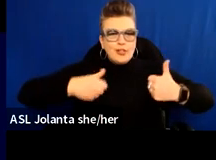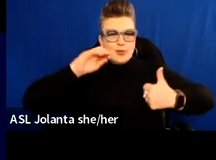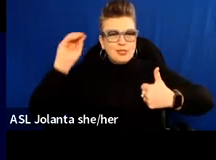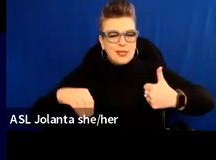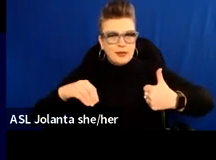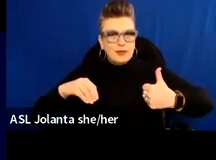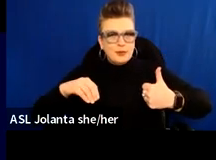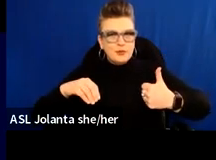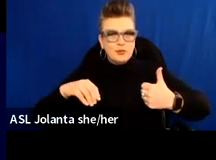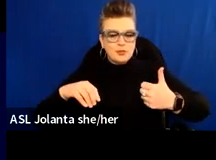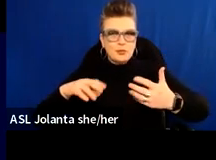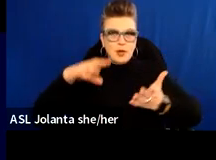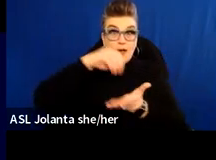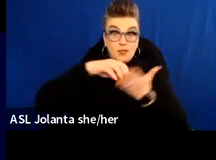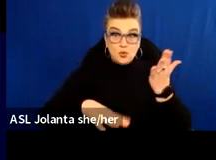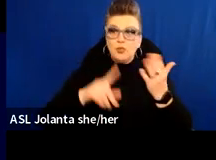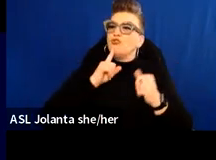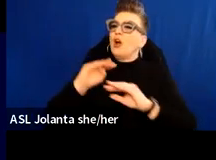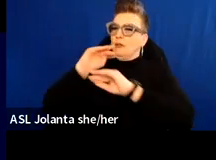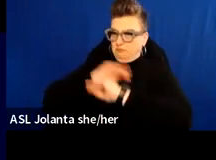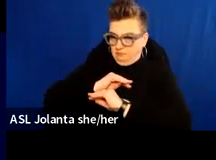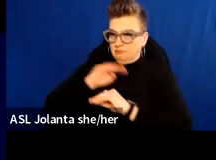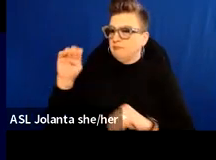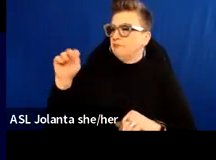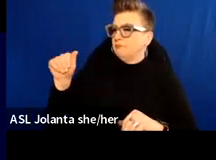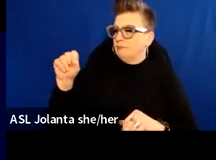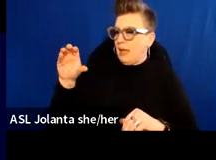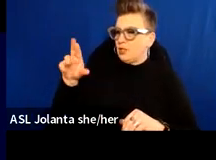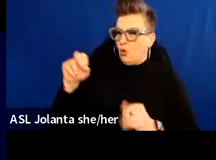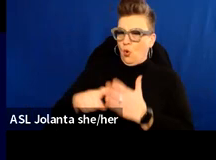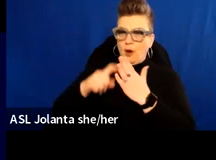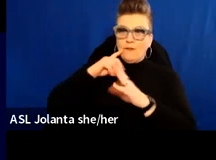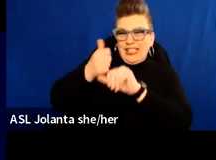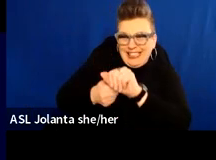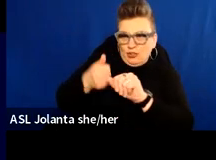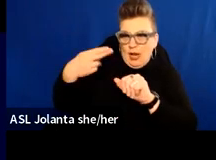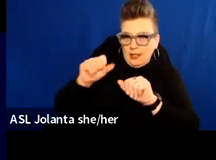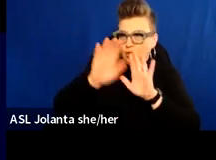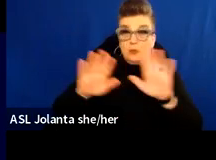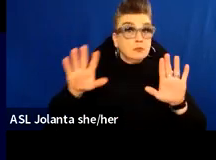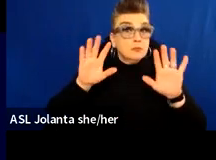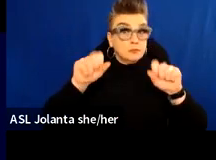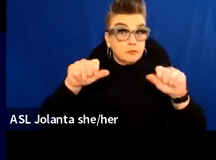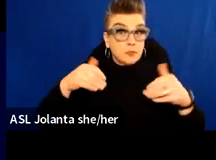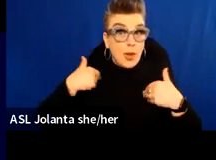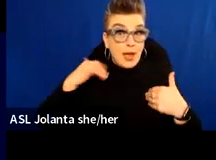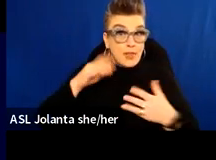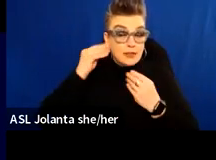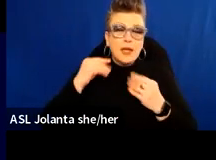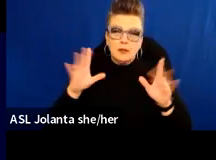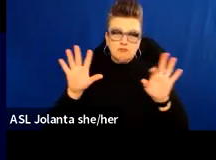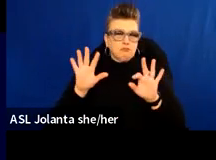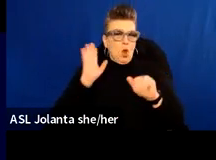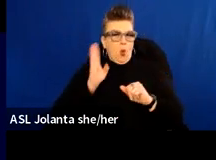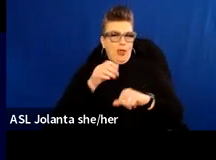um students are meeting the mass core requirements at each high school so we do have that data and we can make sure we send that